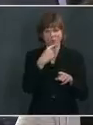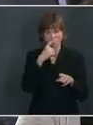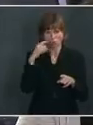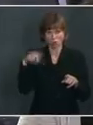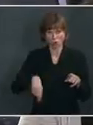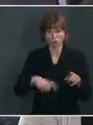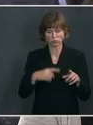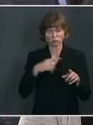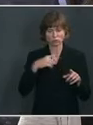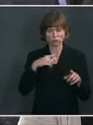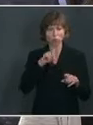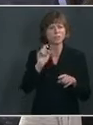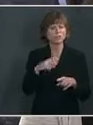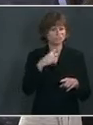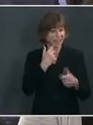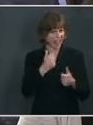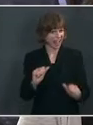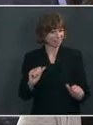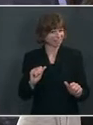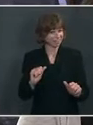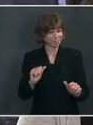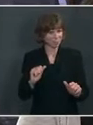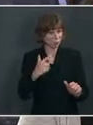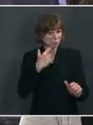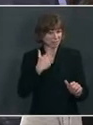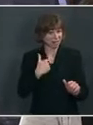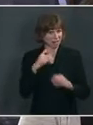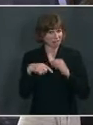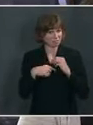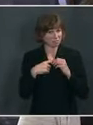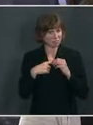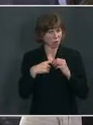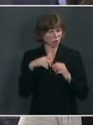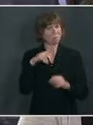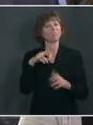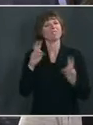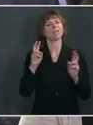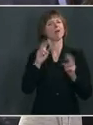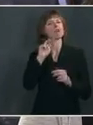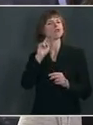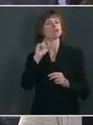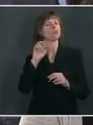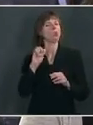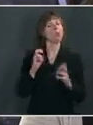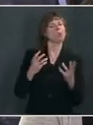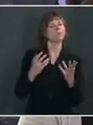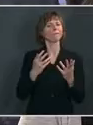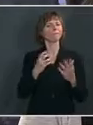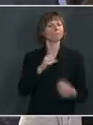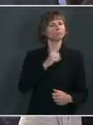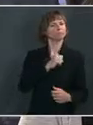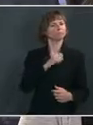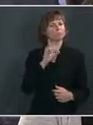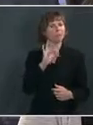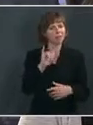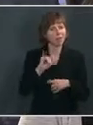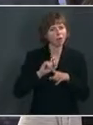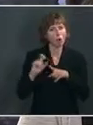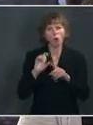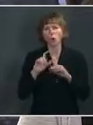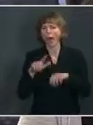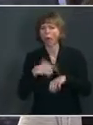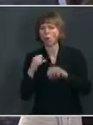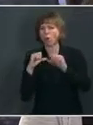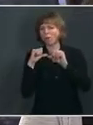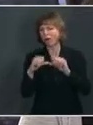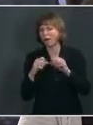question. Is there anything at all that you can give us in terms of the tone of that call or the length of the call? I mean, the topics that you laid